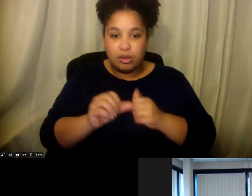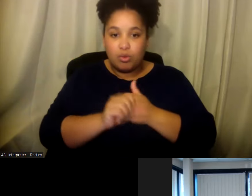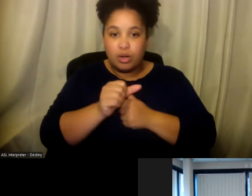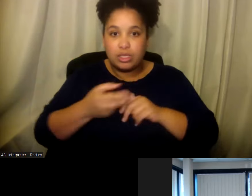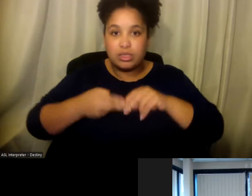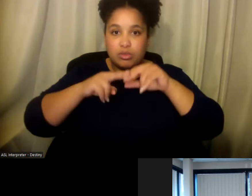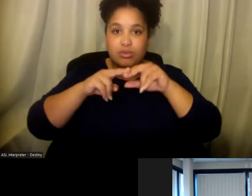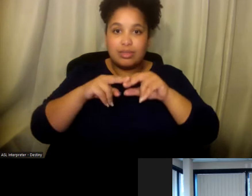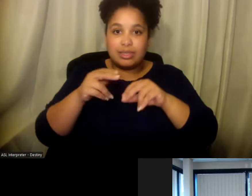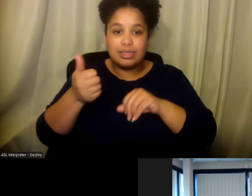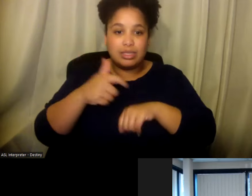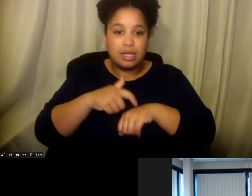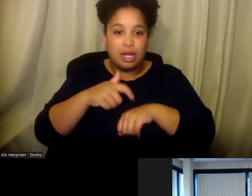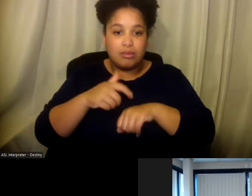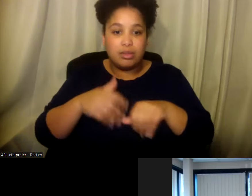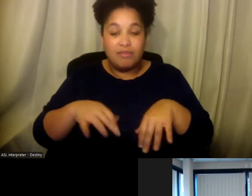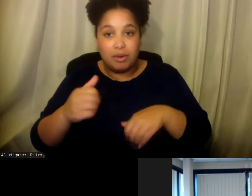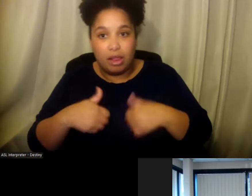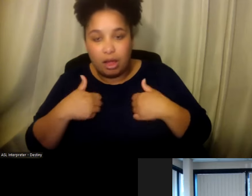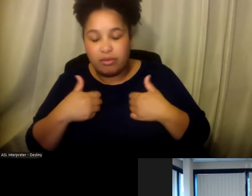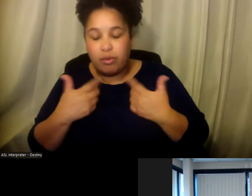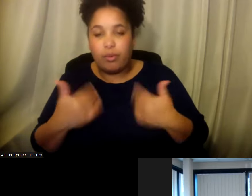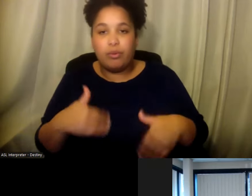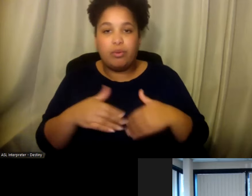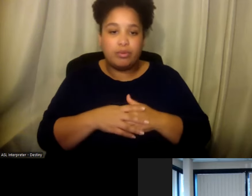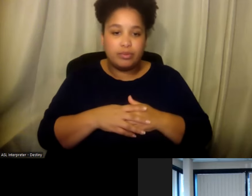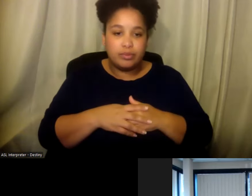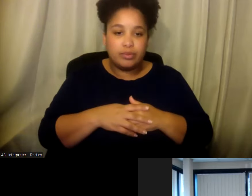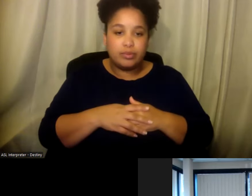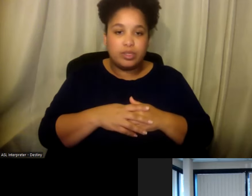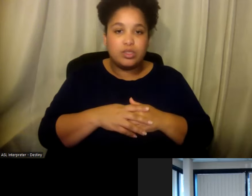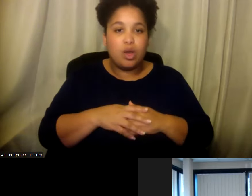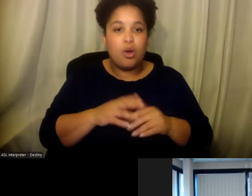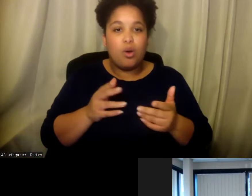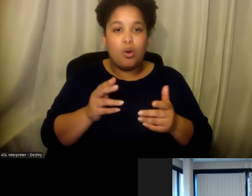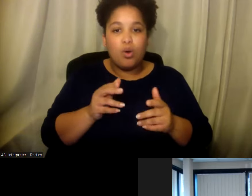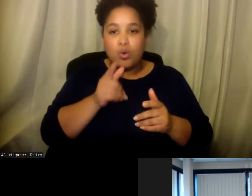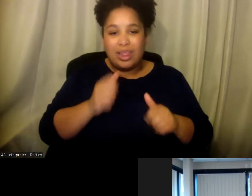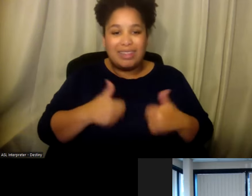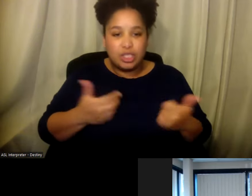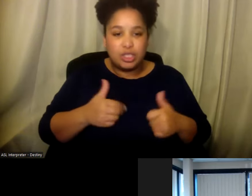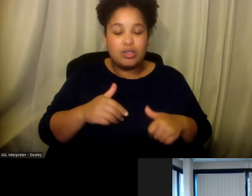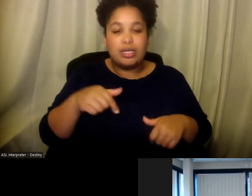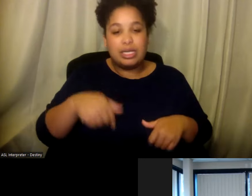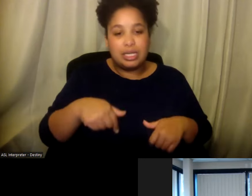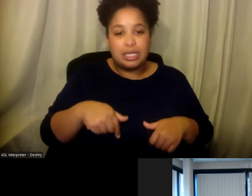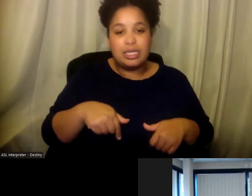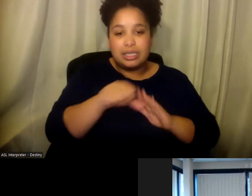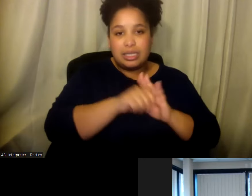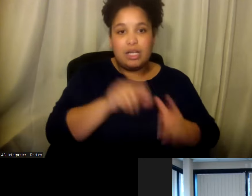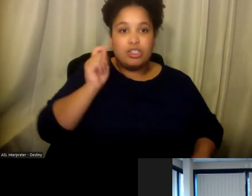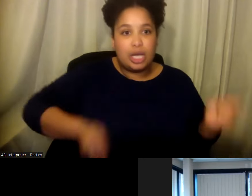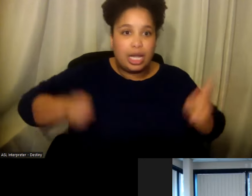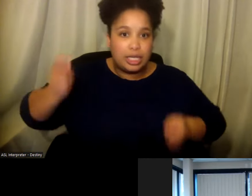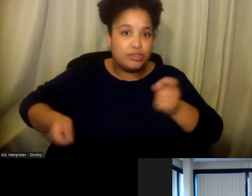up tenfold for them being found alive. So the demographics in the state are changing, and in the nation so very quickly